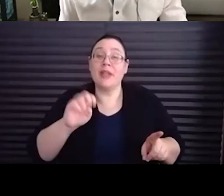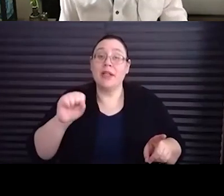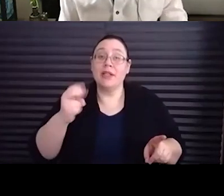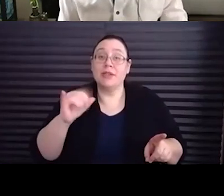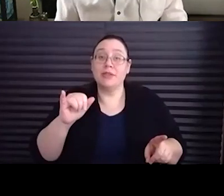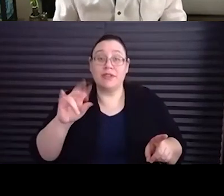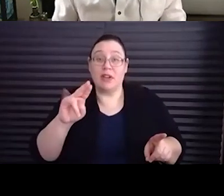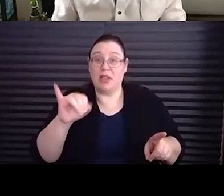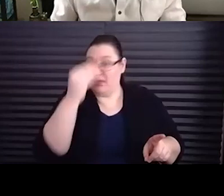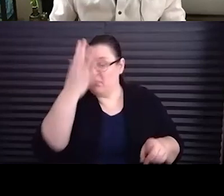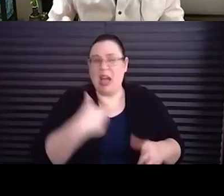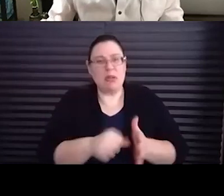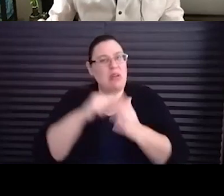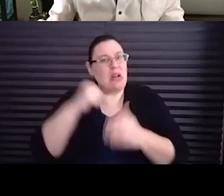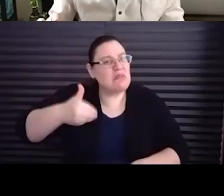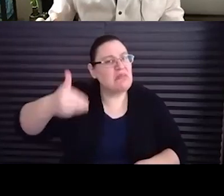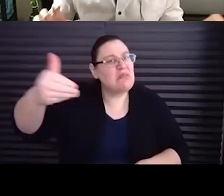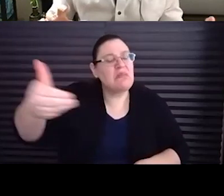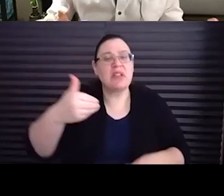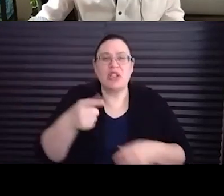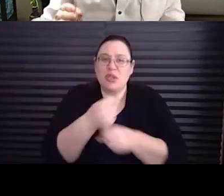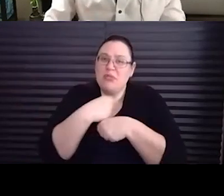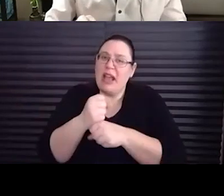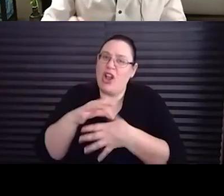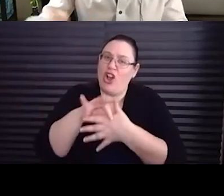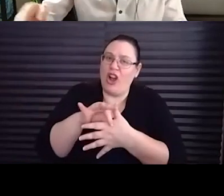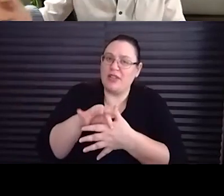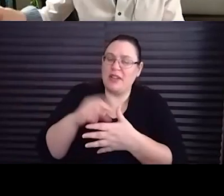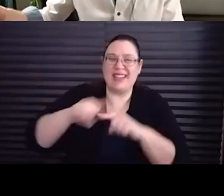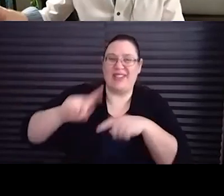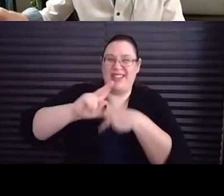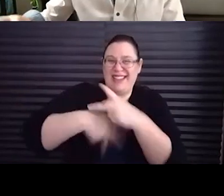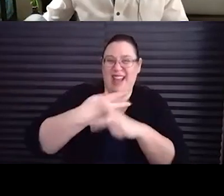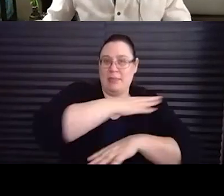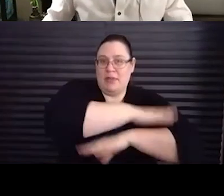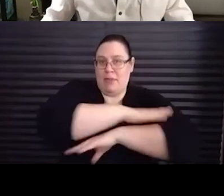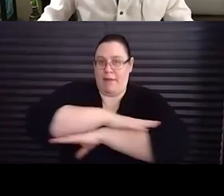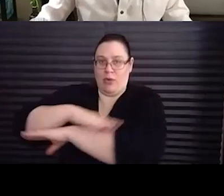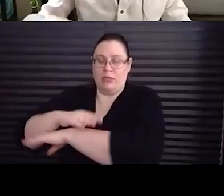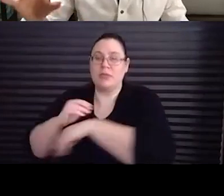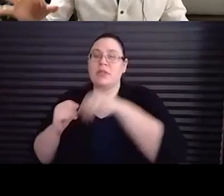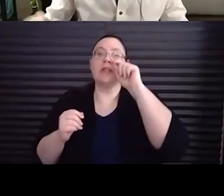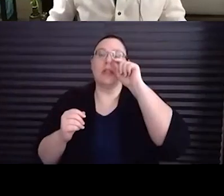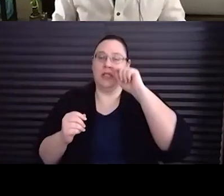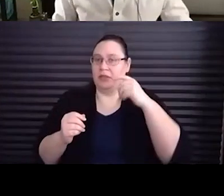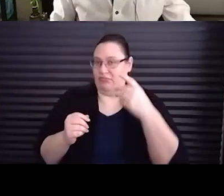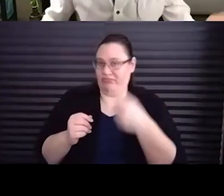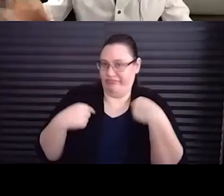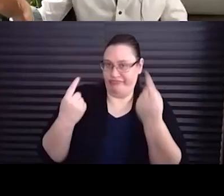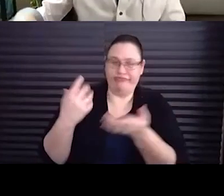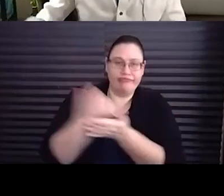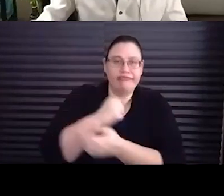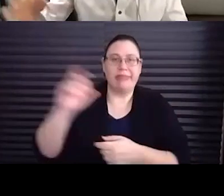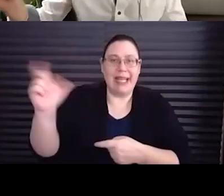impressed at your ability to create content for different types of platforms. And you've, you know, been able to leverage Instagram